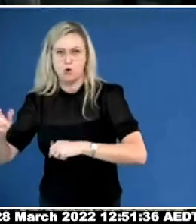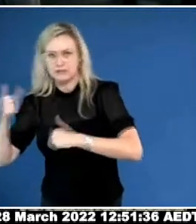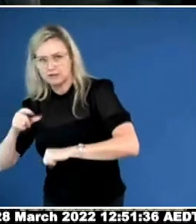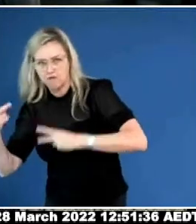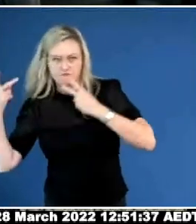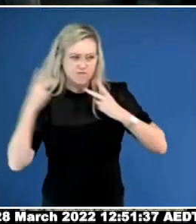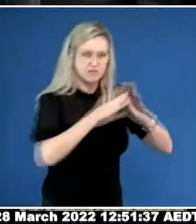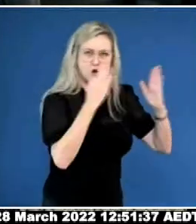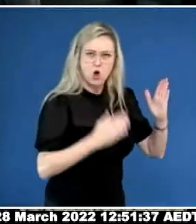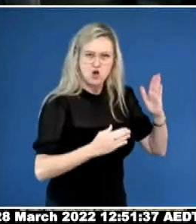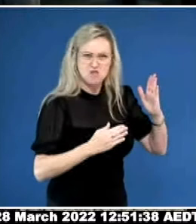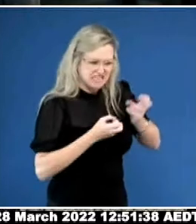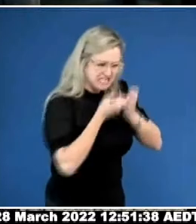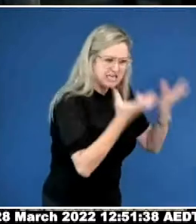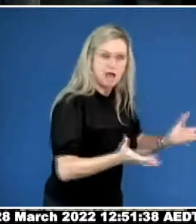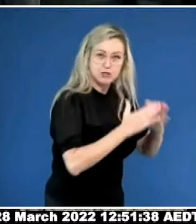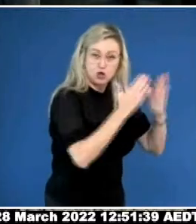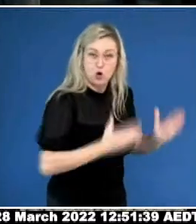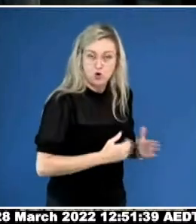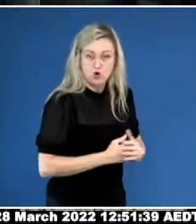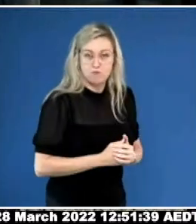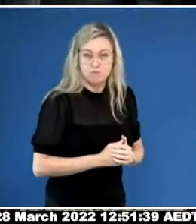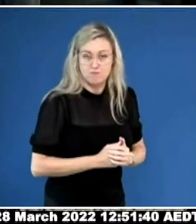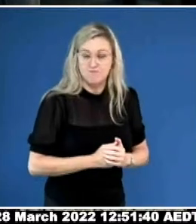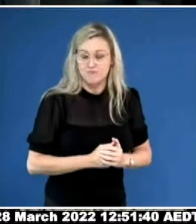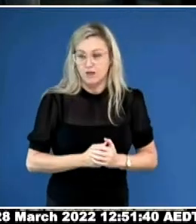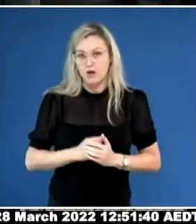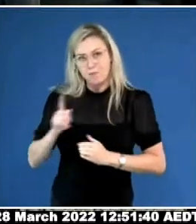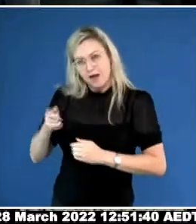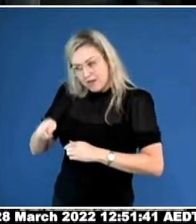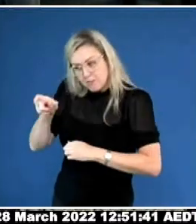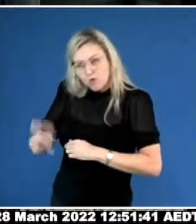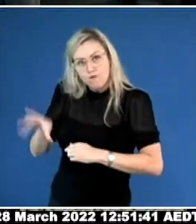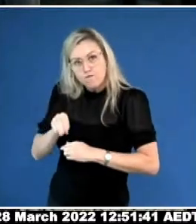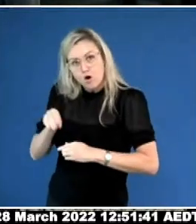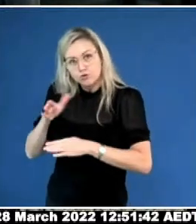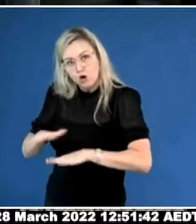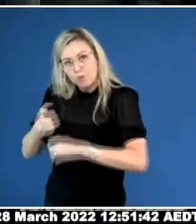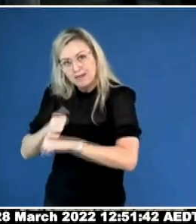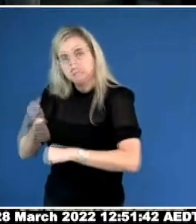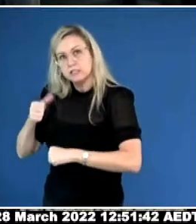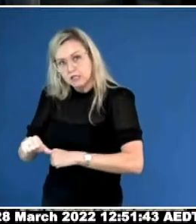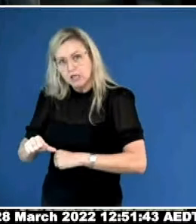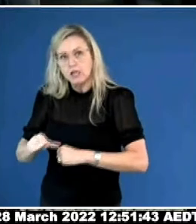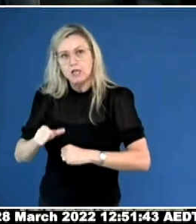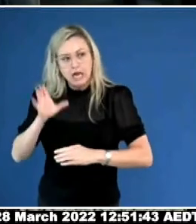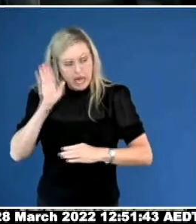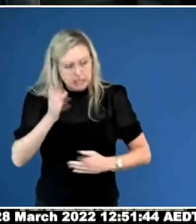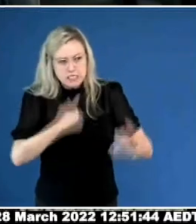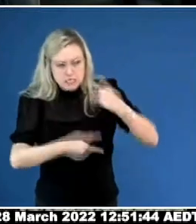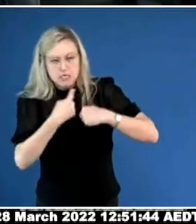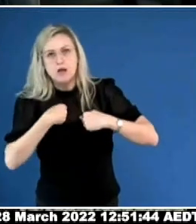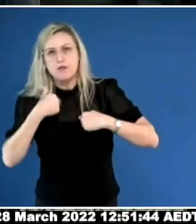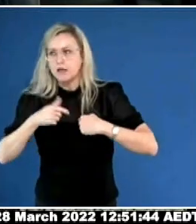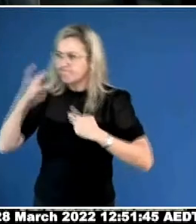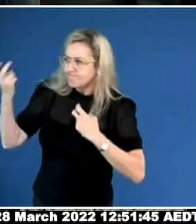said, I don't know, but I'm going to find out. Yeah. Tell me about that person who did listen to you. So early on,